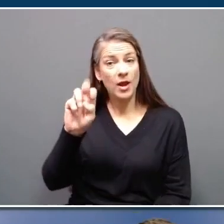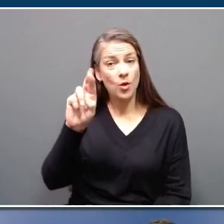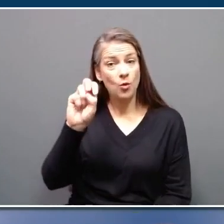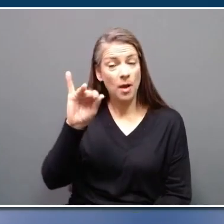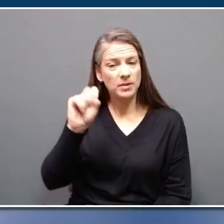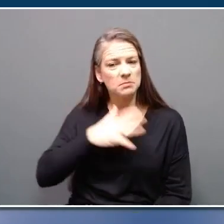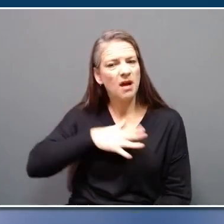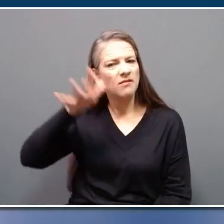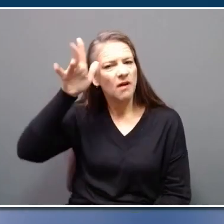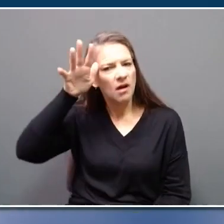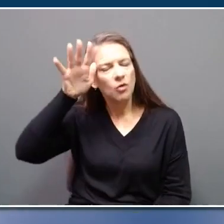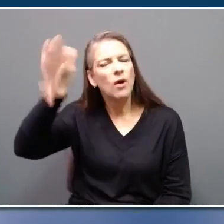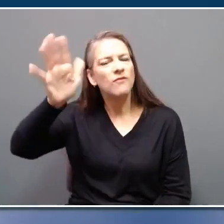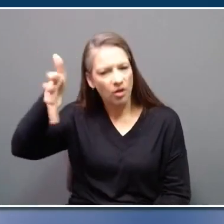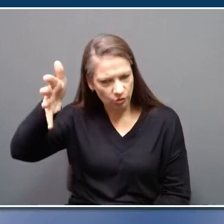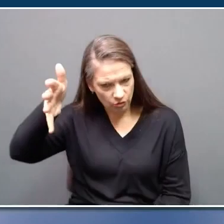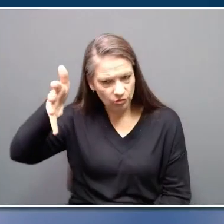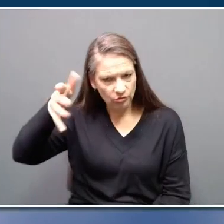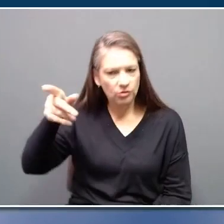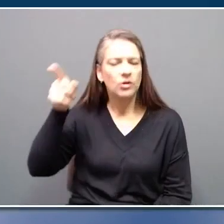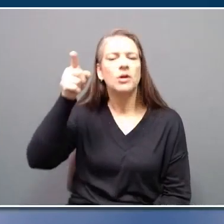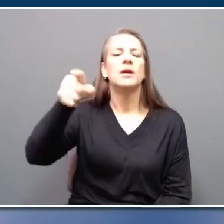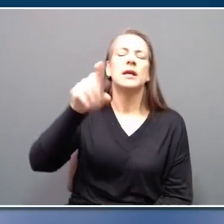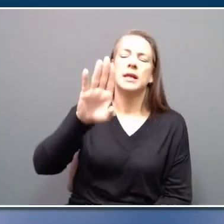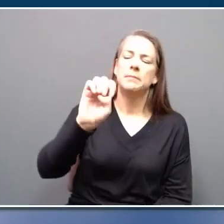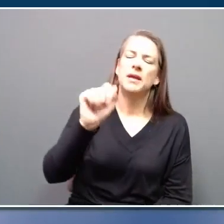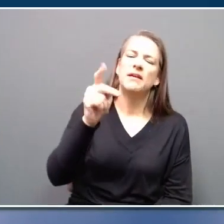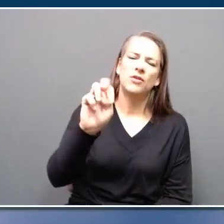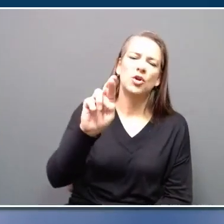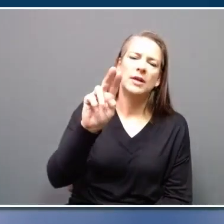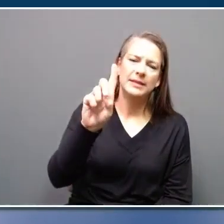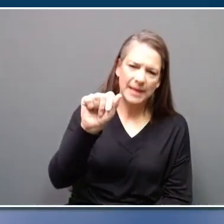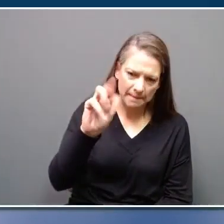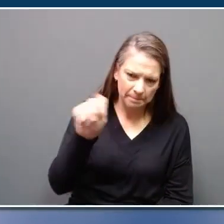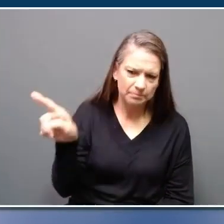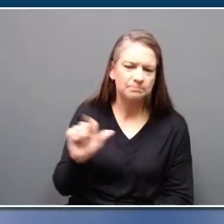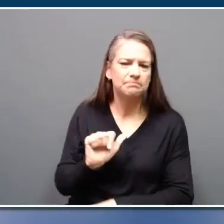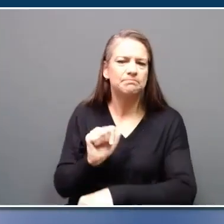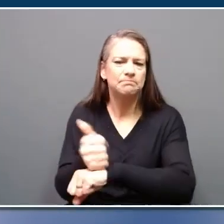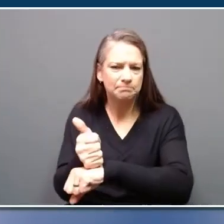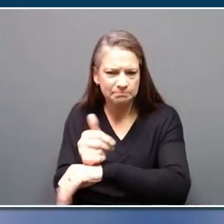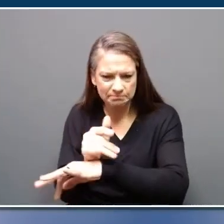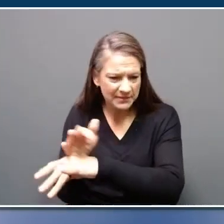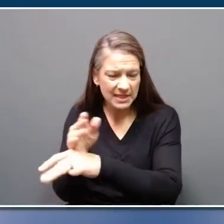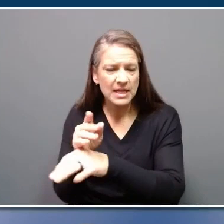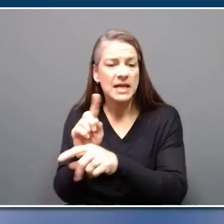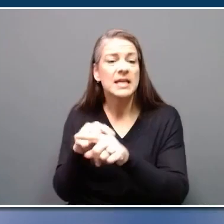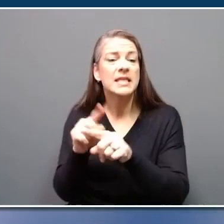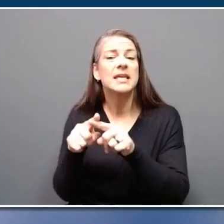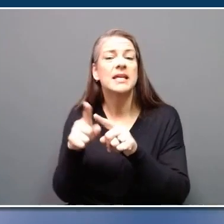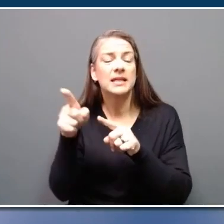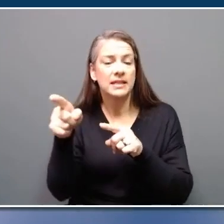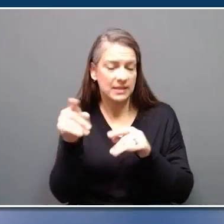at a nonwoven mill in Beaver Dam. If you fast forward 15 years, and the ownership of that company called Wayne and announced its insolvency in the wake of the